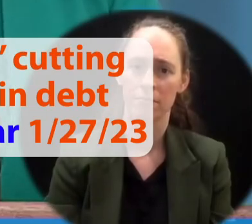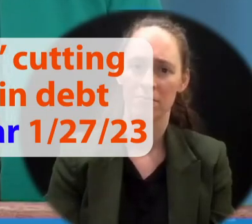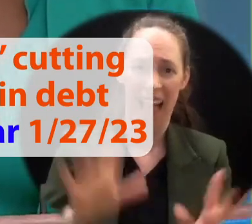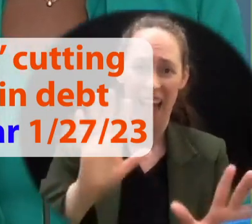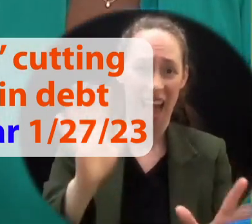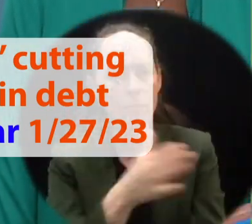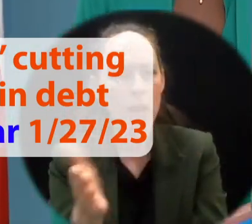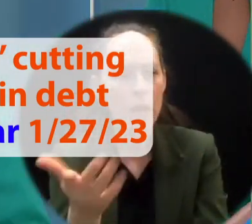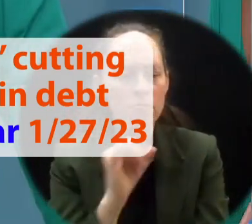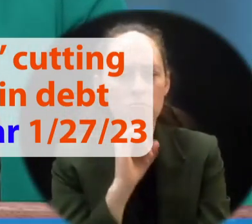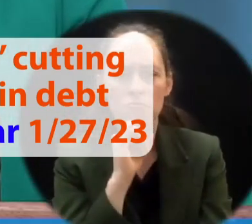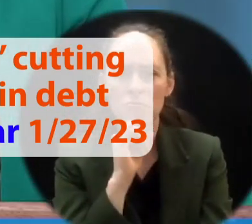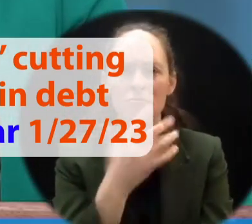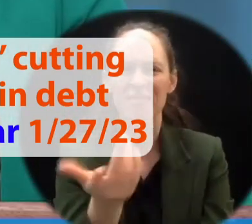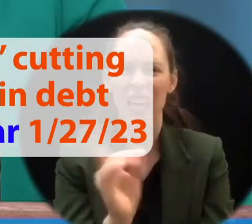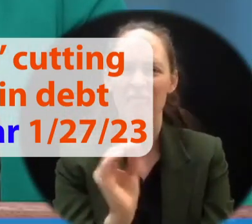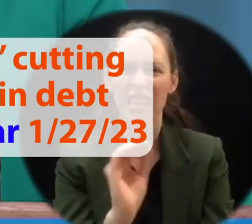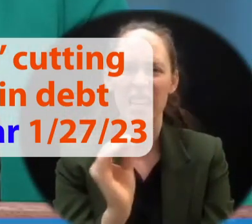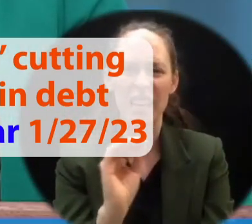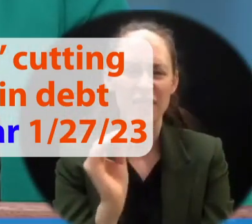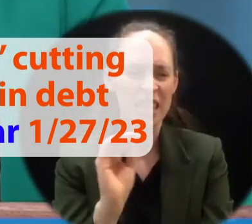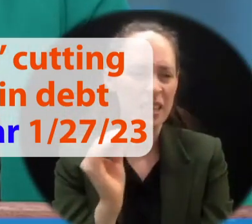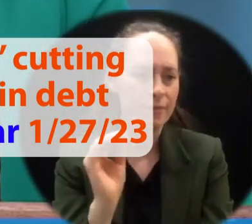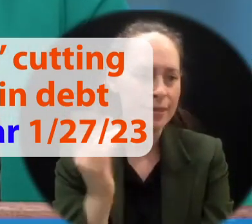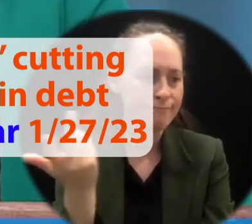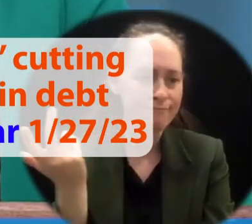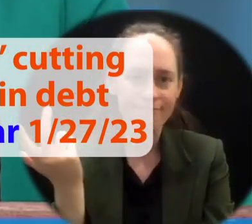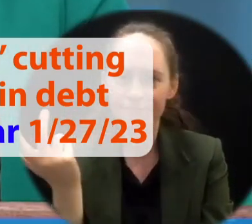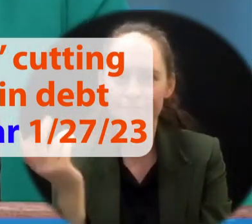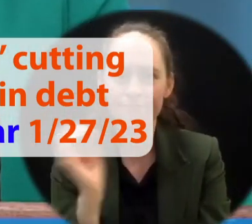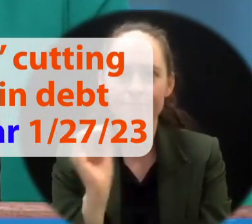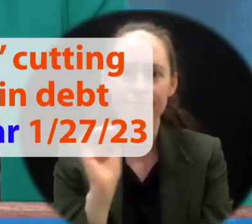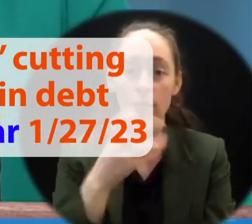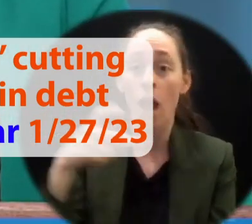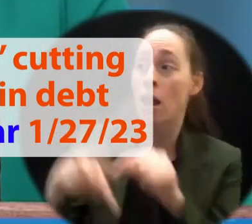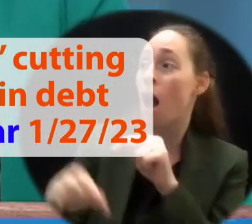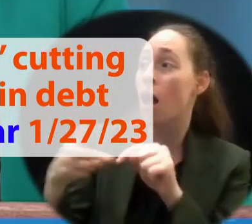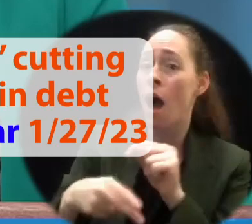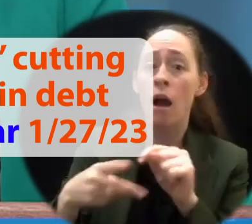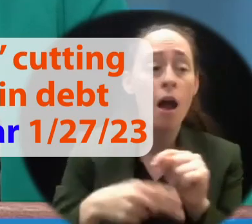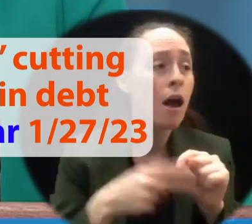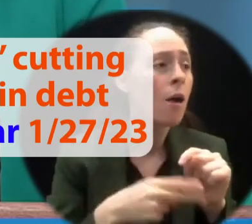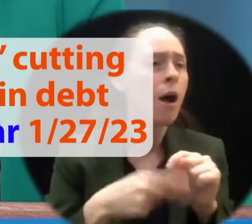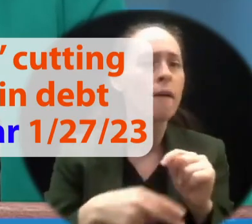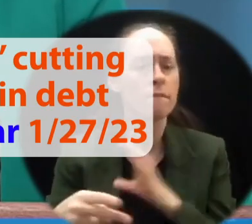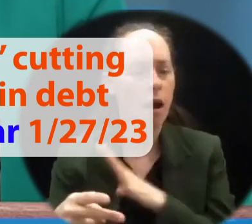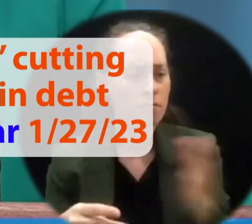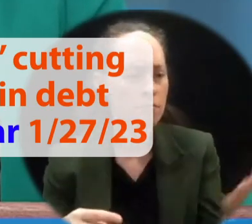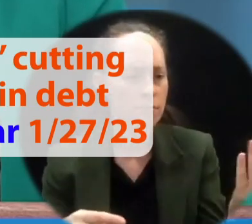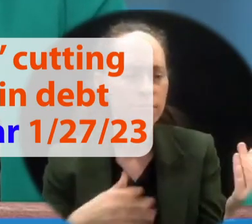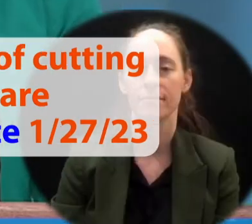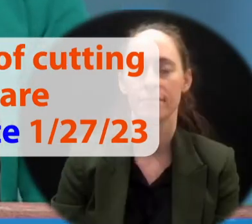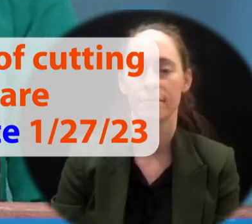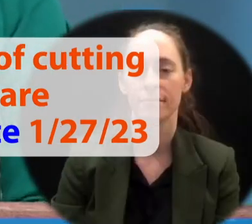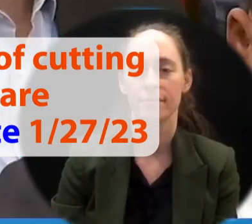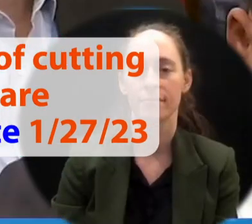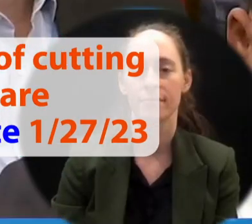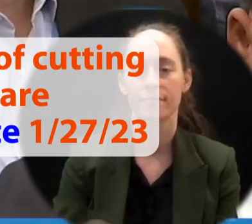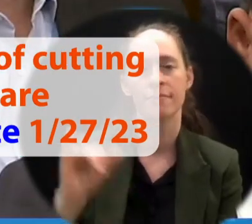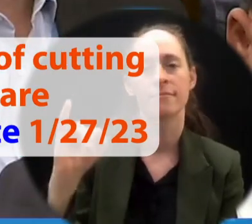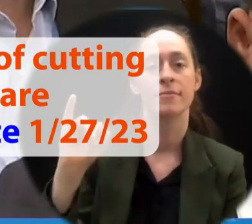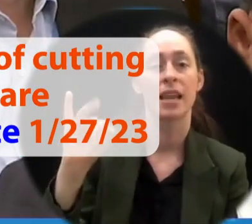some time now. It's been very clear to us what they want to do, and it's been very clear all through this week as well. If